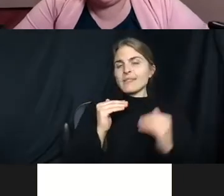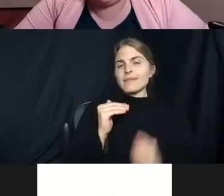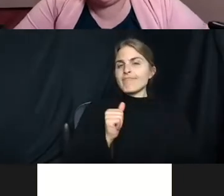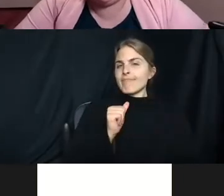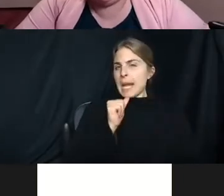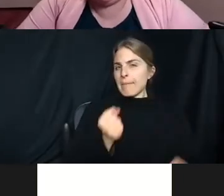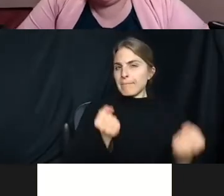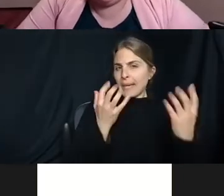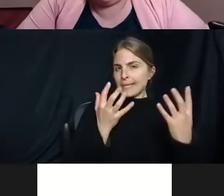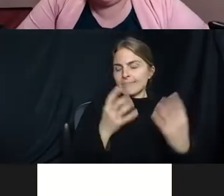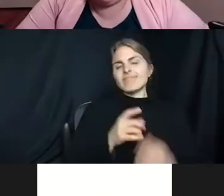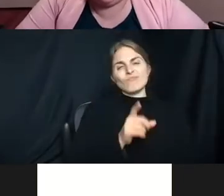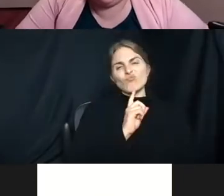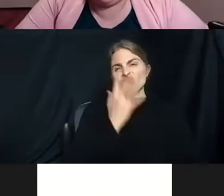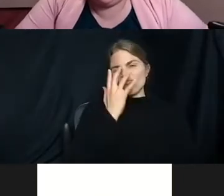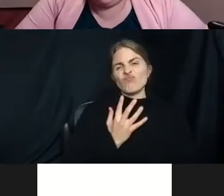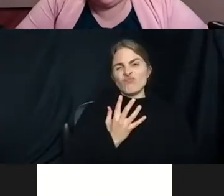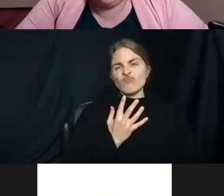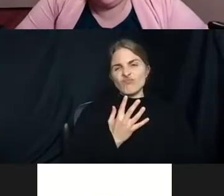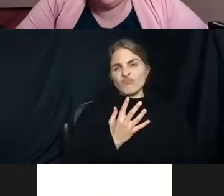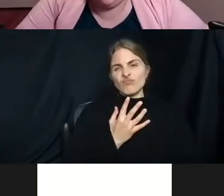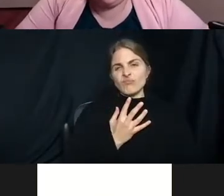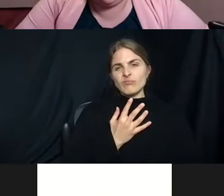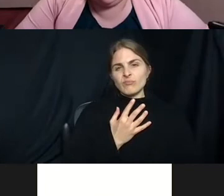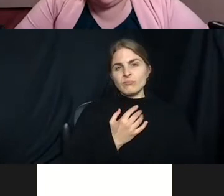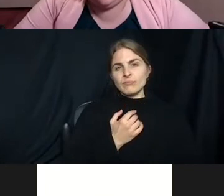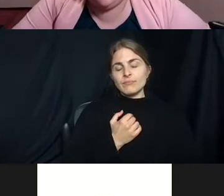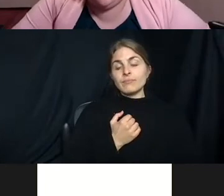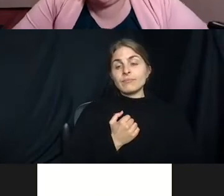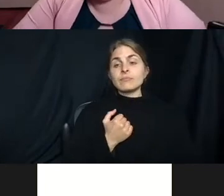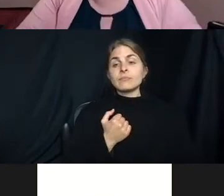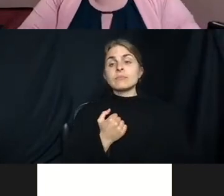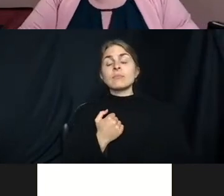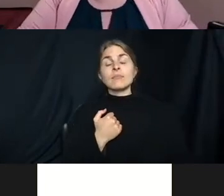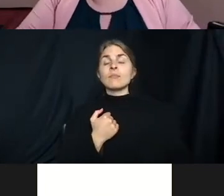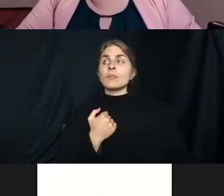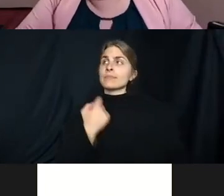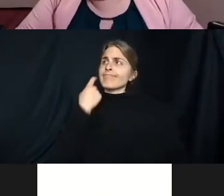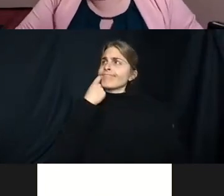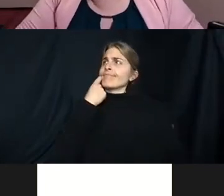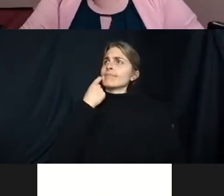which is sad. I recently had like a really good